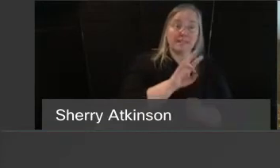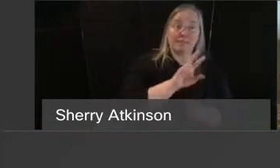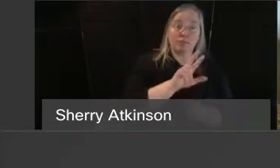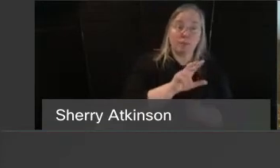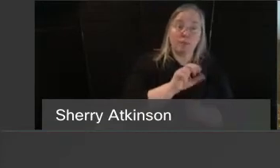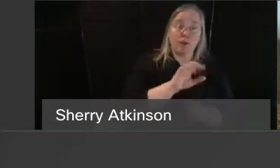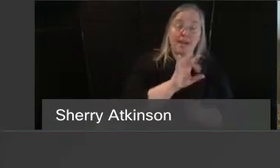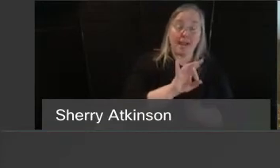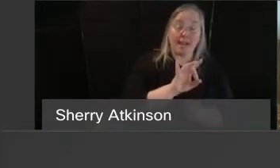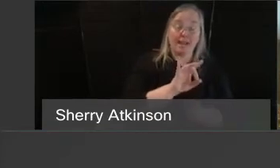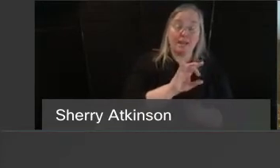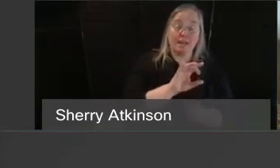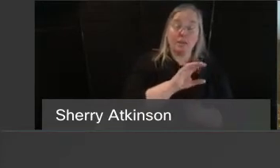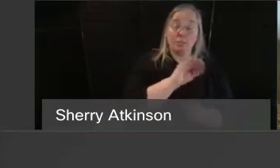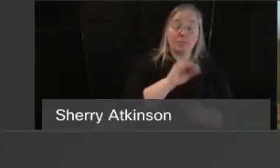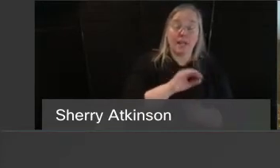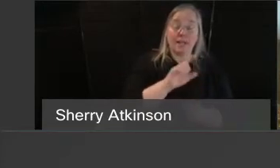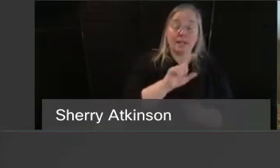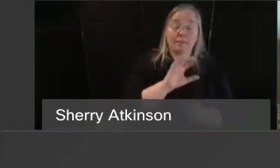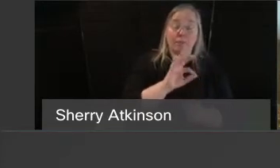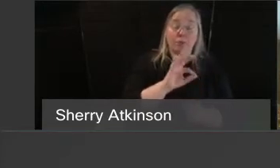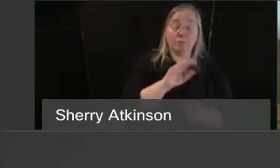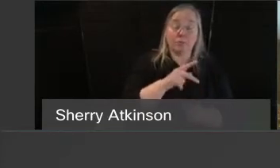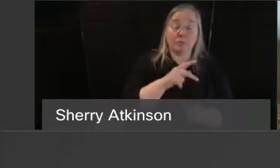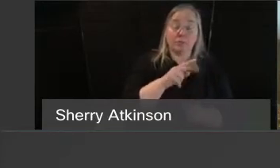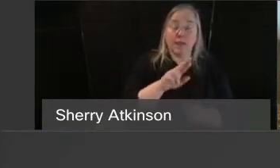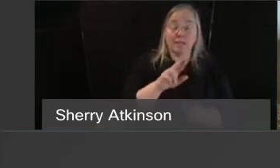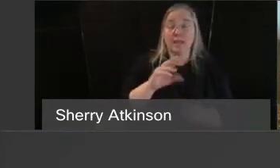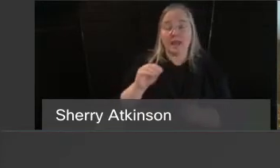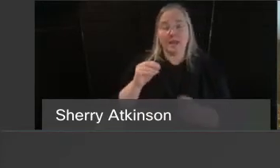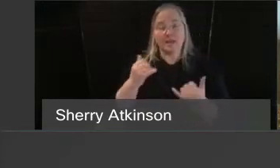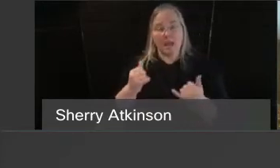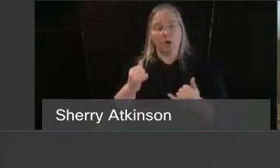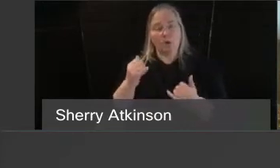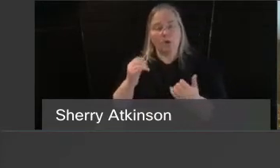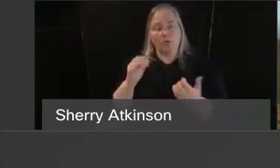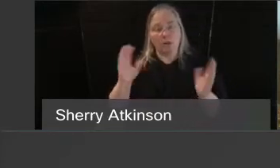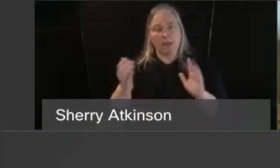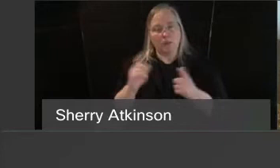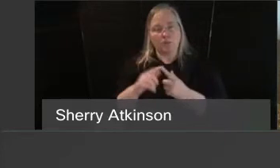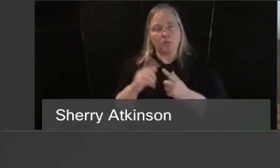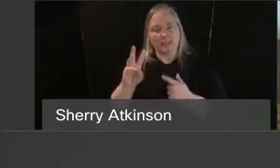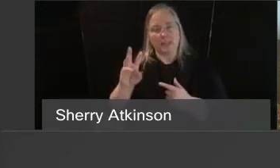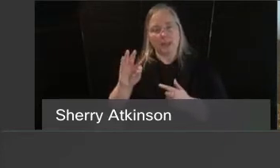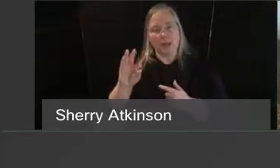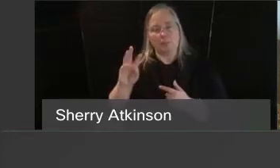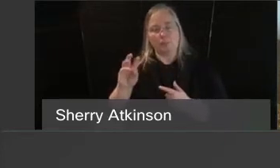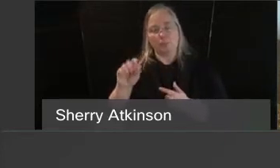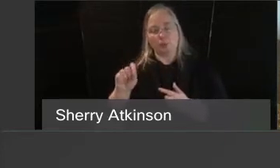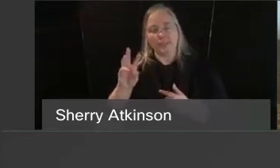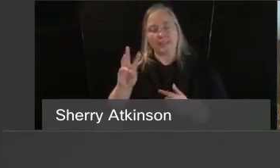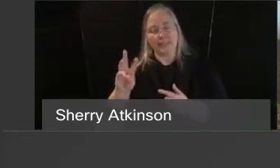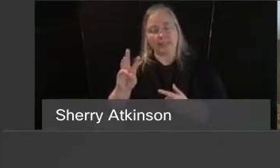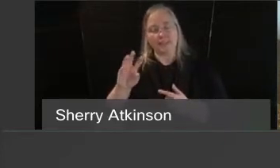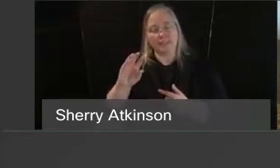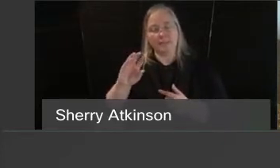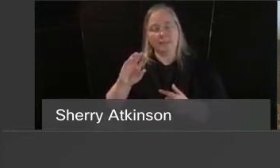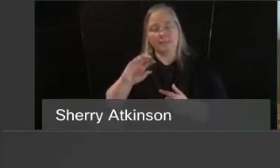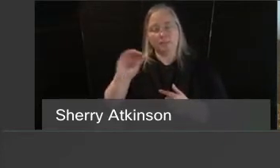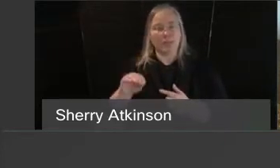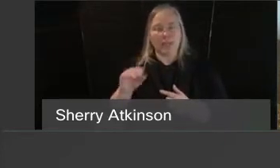force participation rate, and then and then currently about 69.6%. So we have all experienced sort of